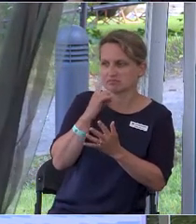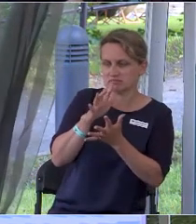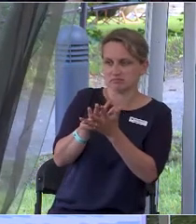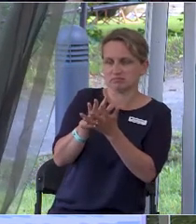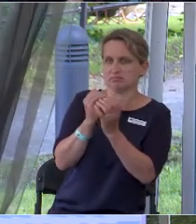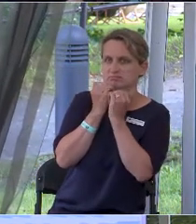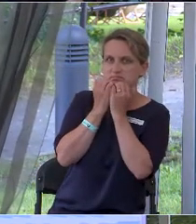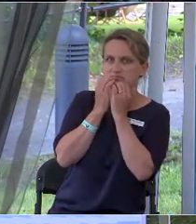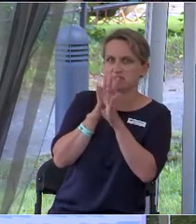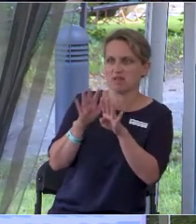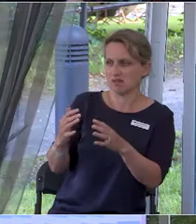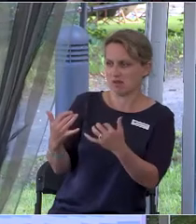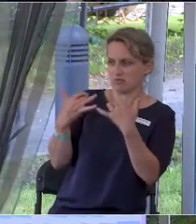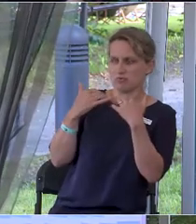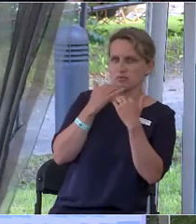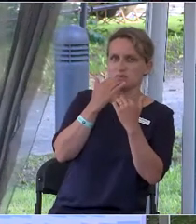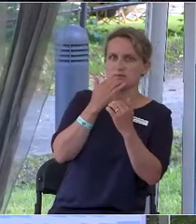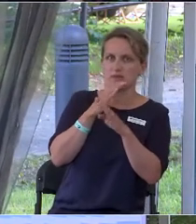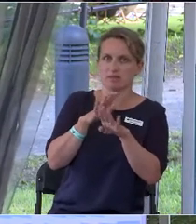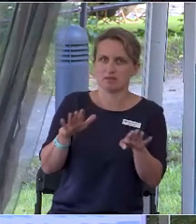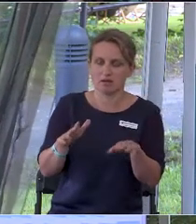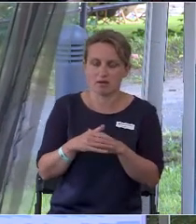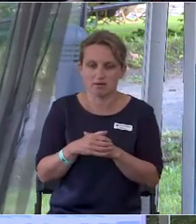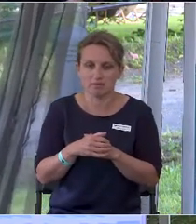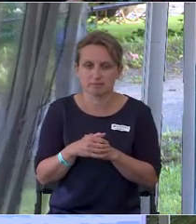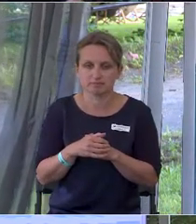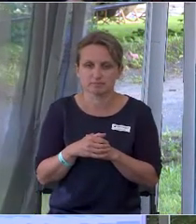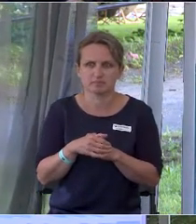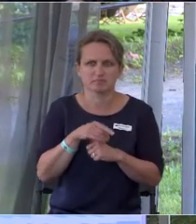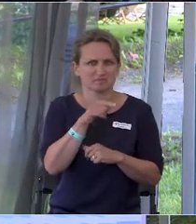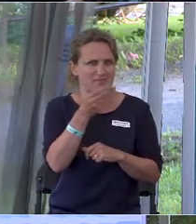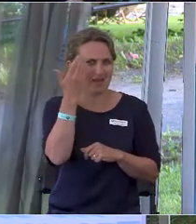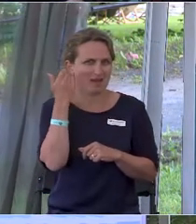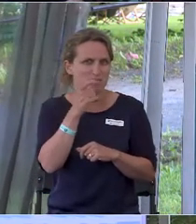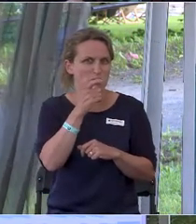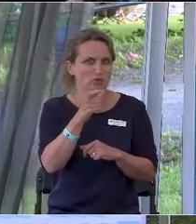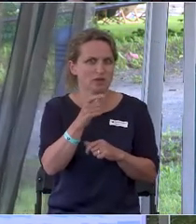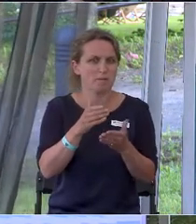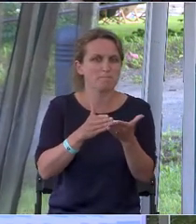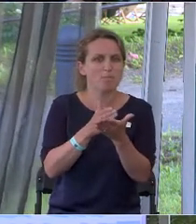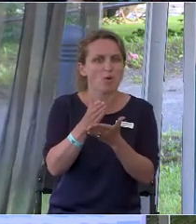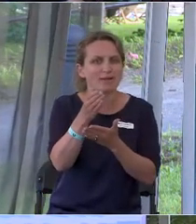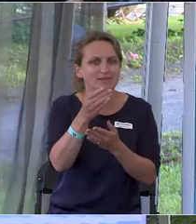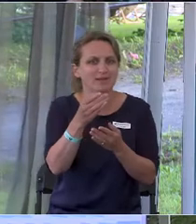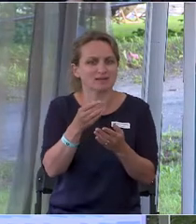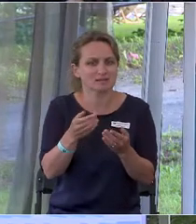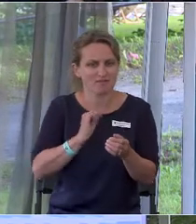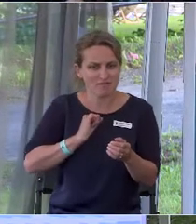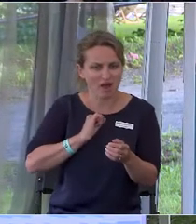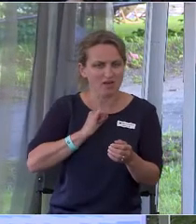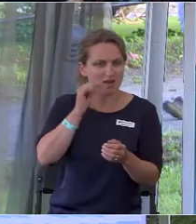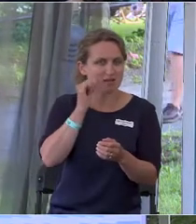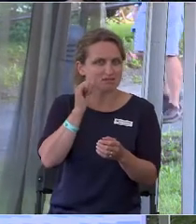all have said earlier, bringing multifaceted base for political debate and in particular to bring women into the